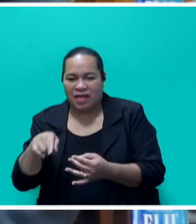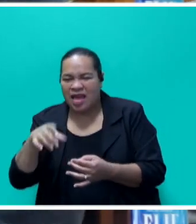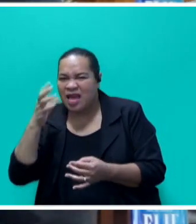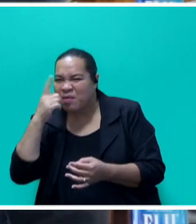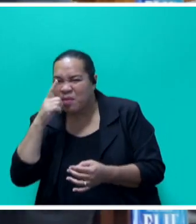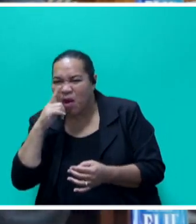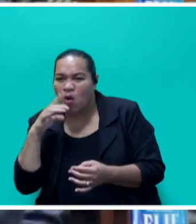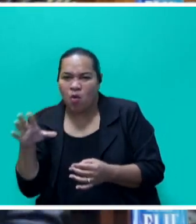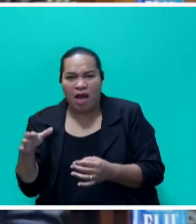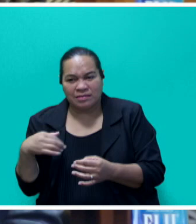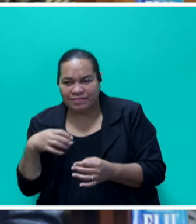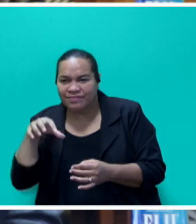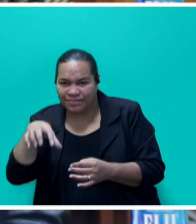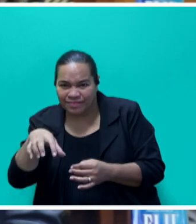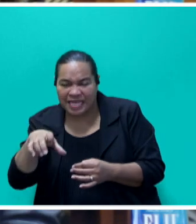uncivil.